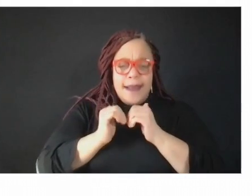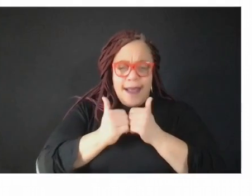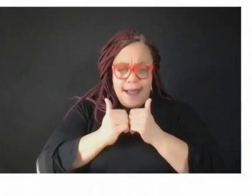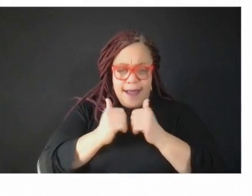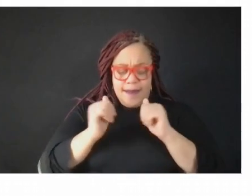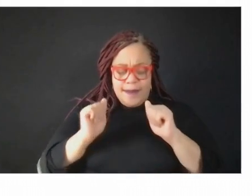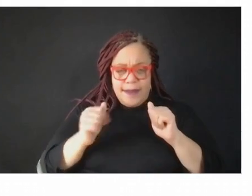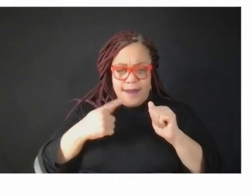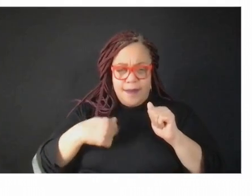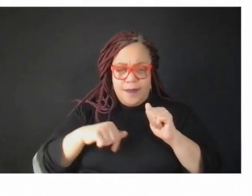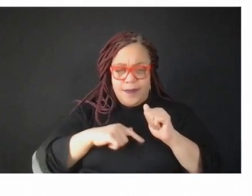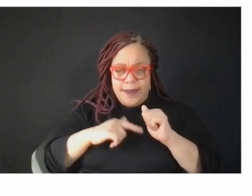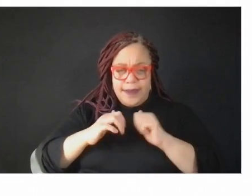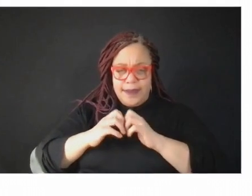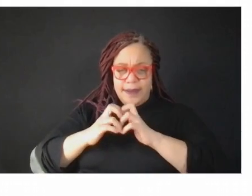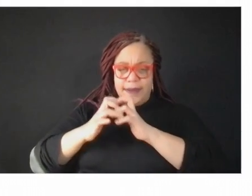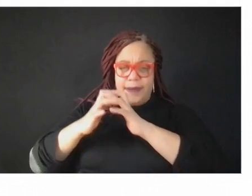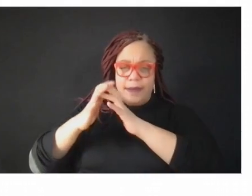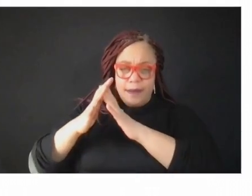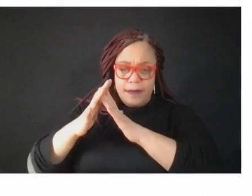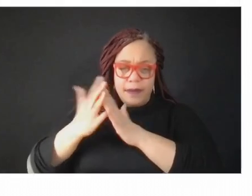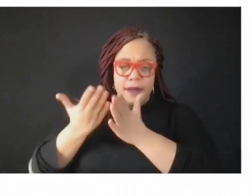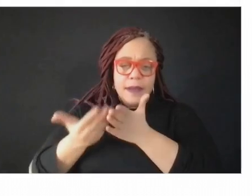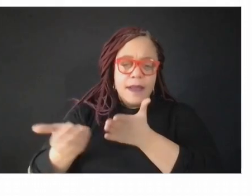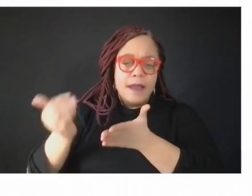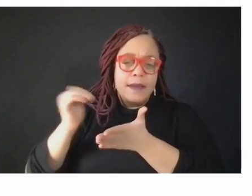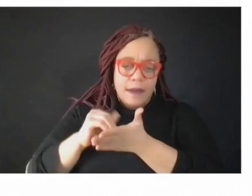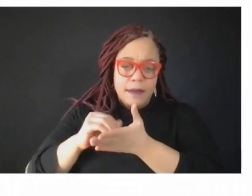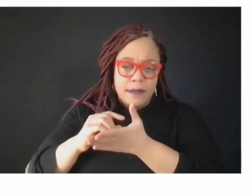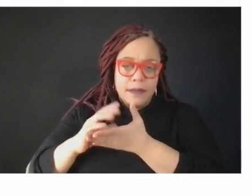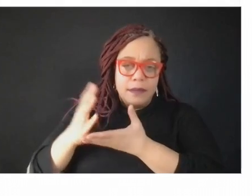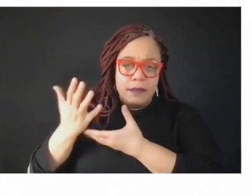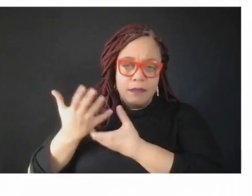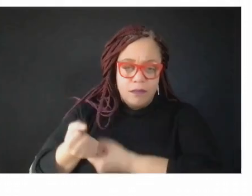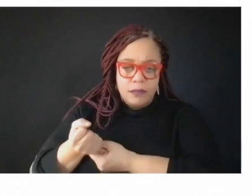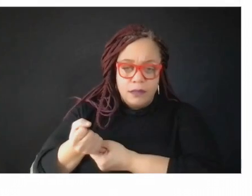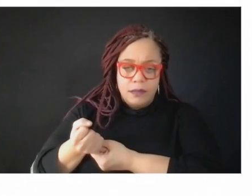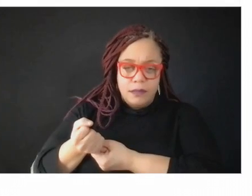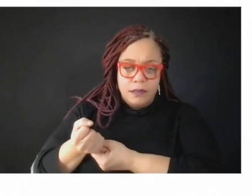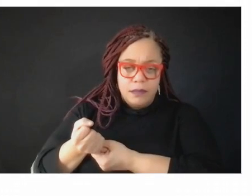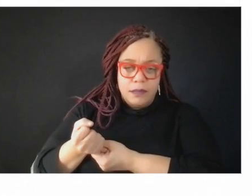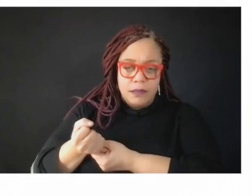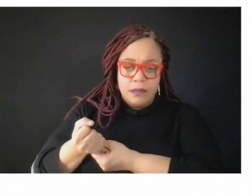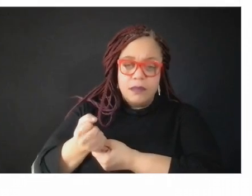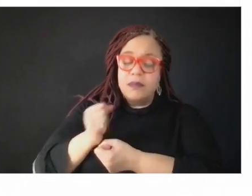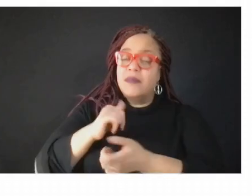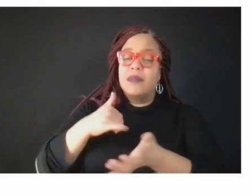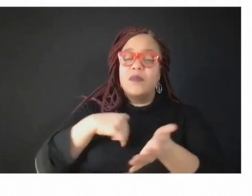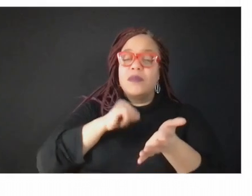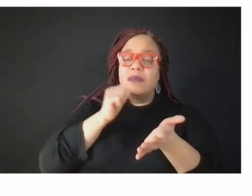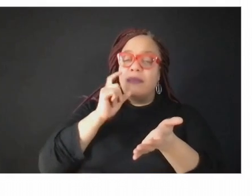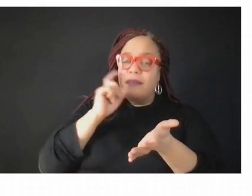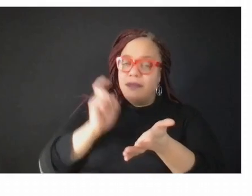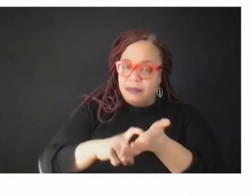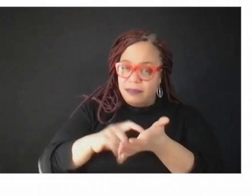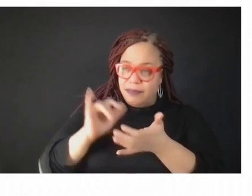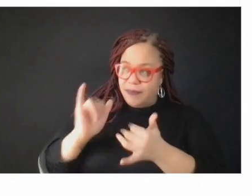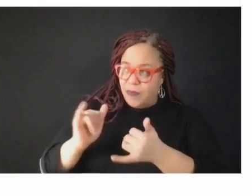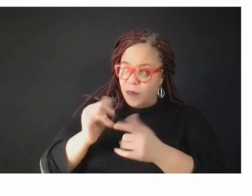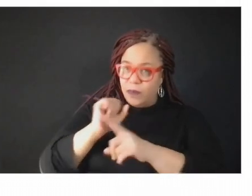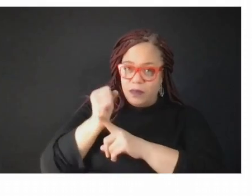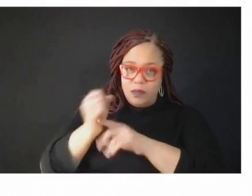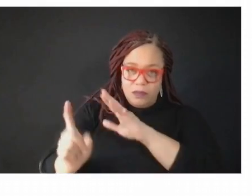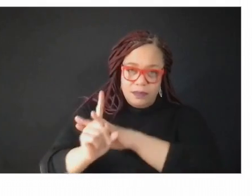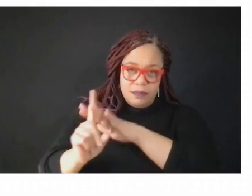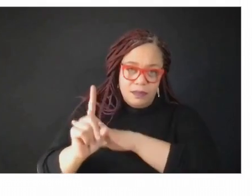trust if we don't acknowledge that context? And what we heard today is a lot of discussion about how vital